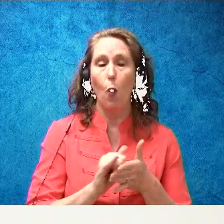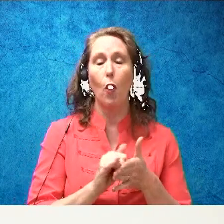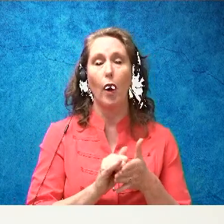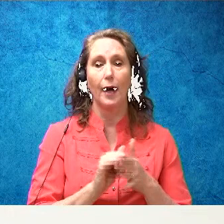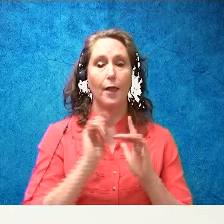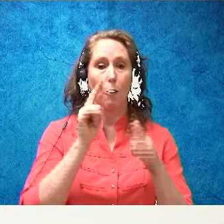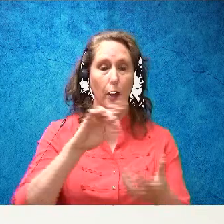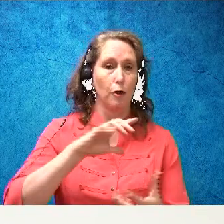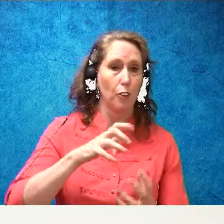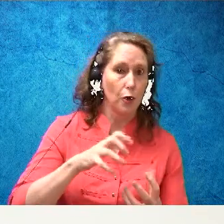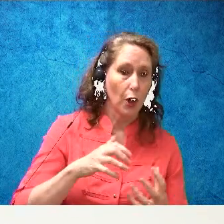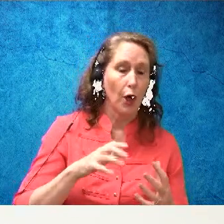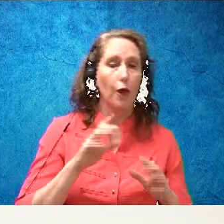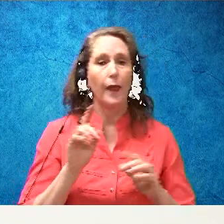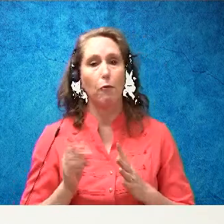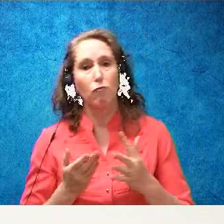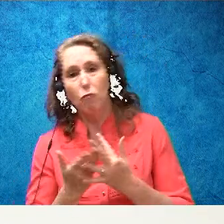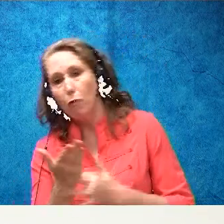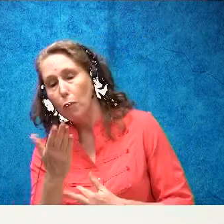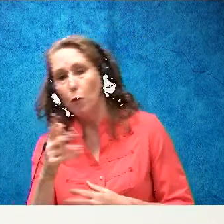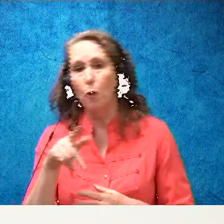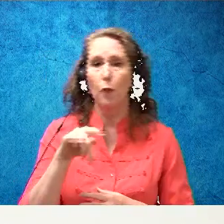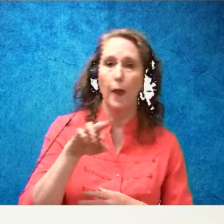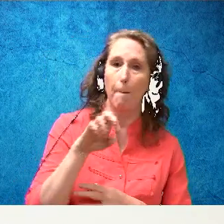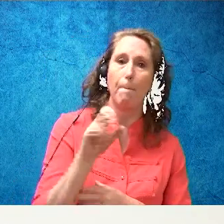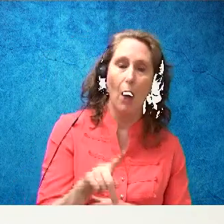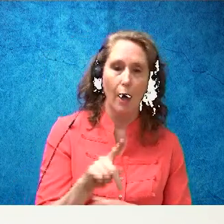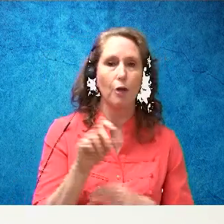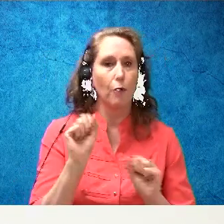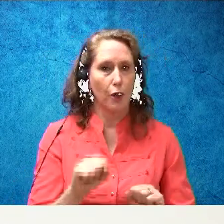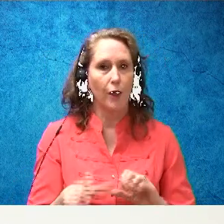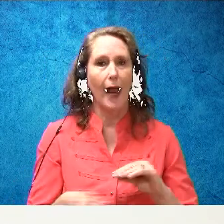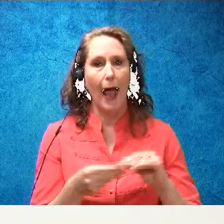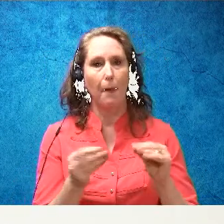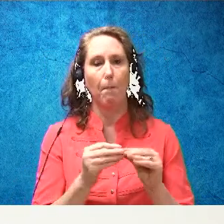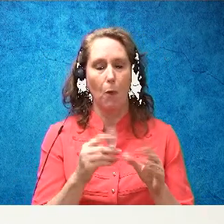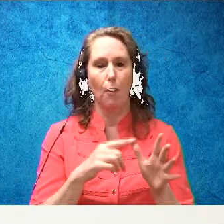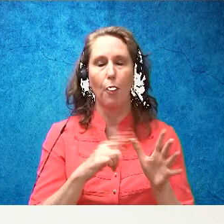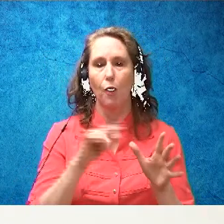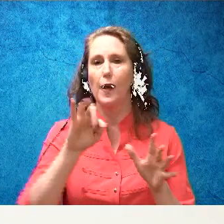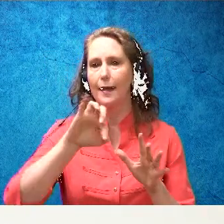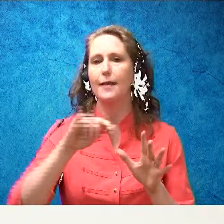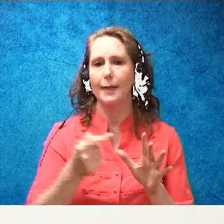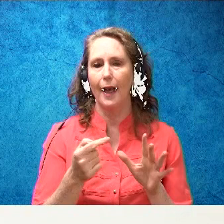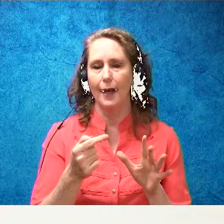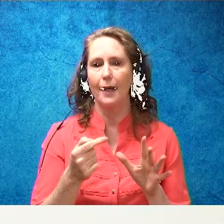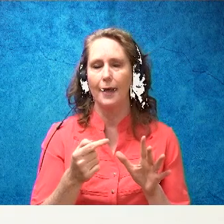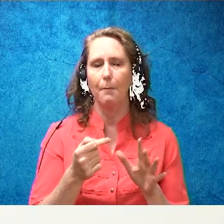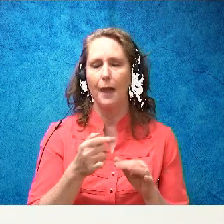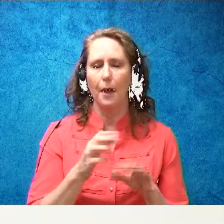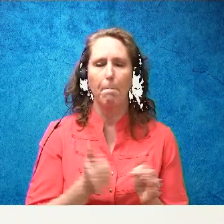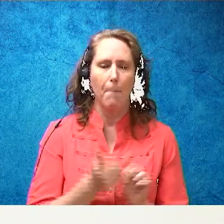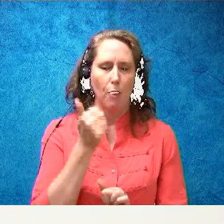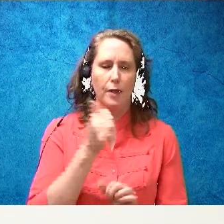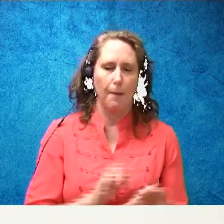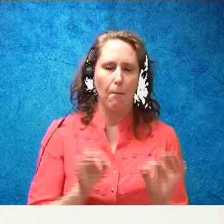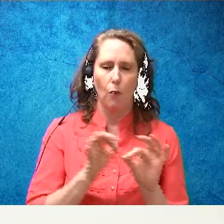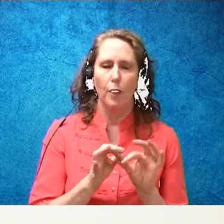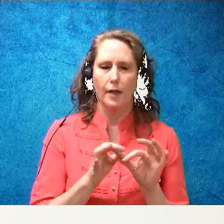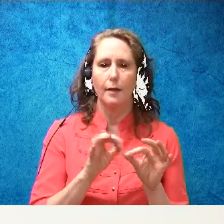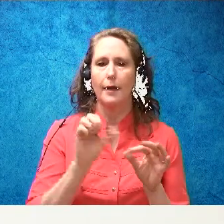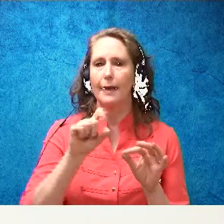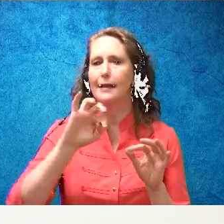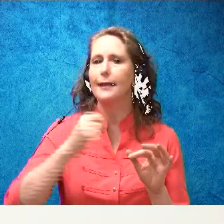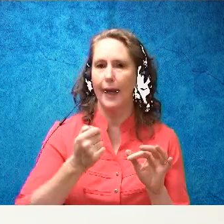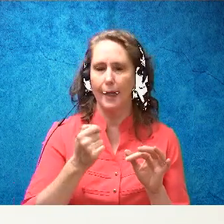went through the park. Okay, so we could add more settings if we want to, but we're just going to think about the main setting of our story.